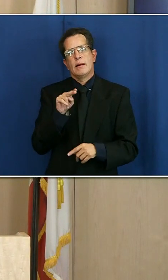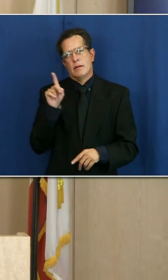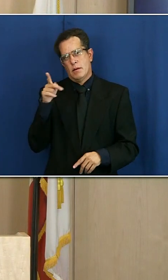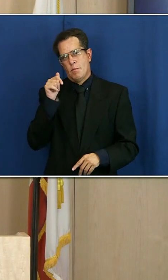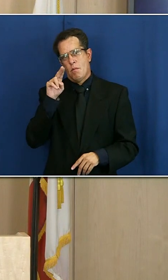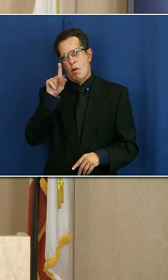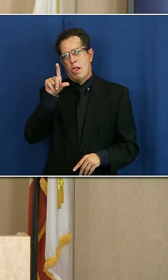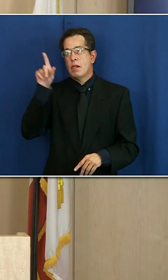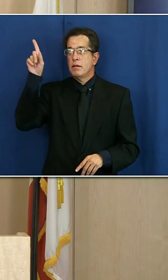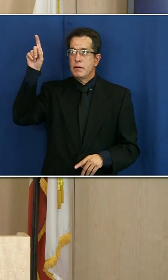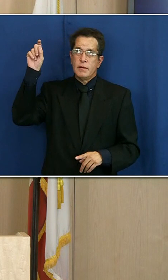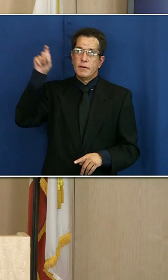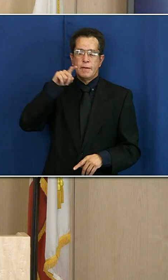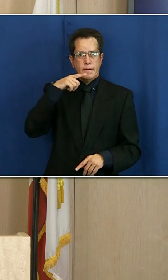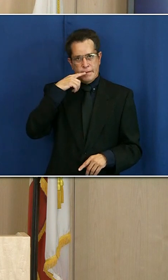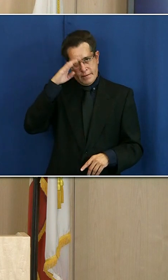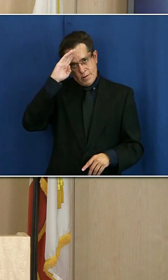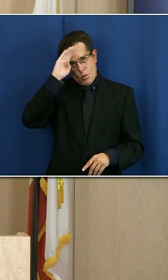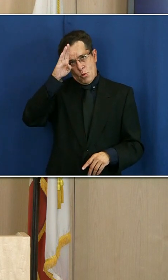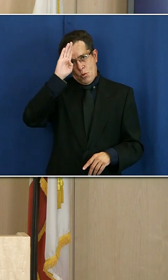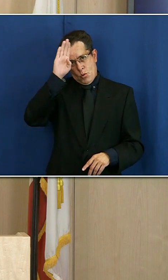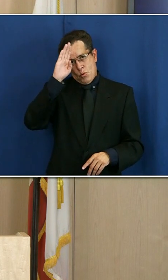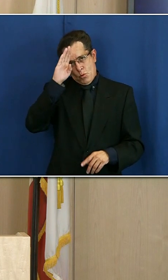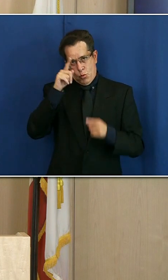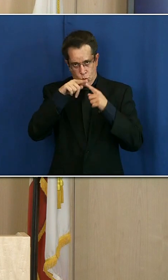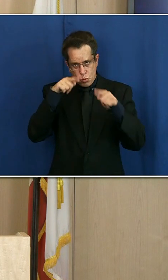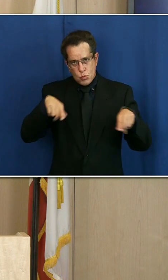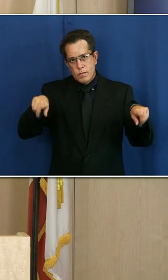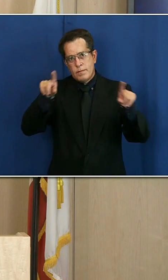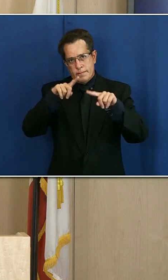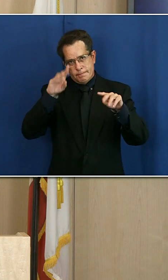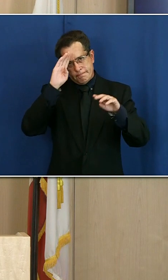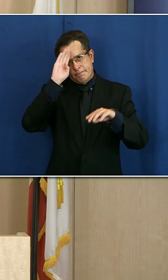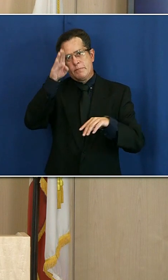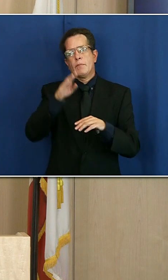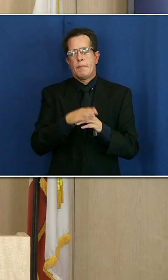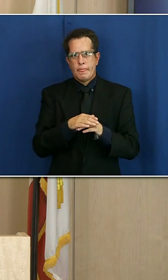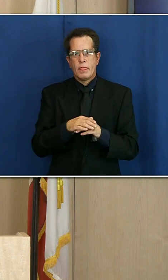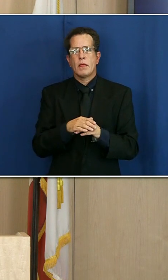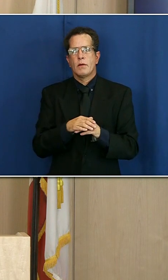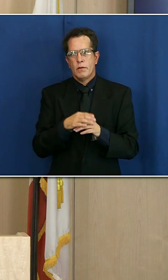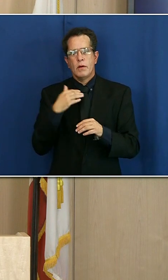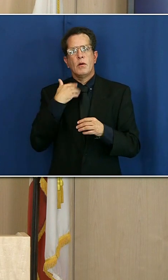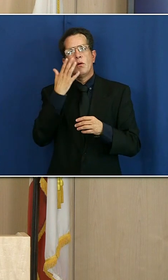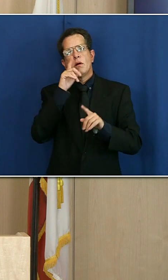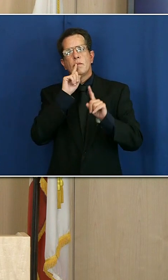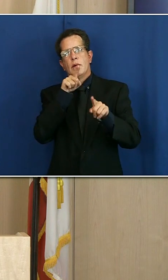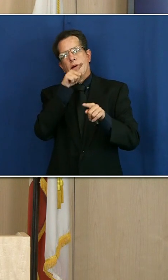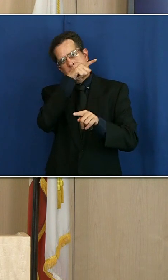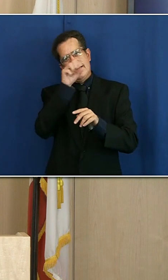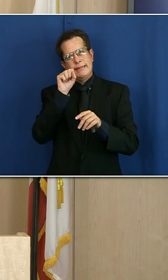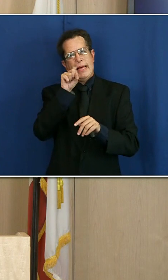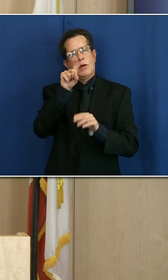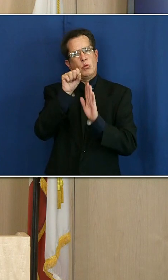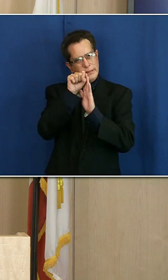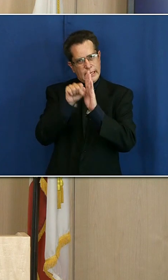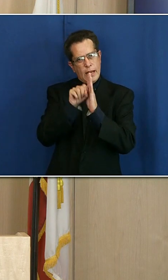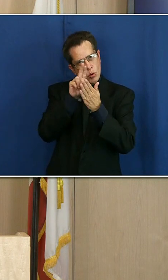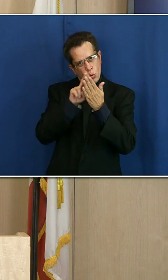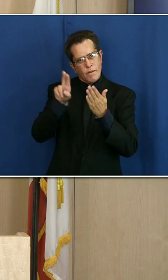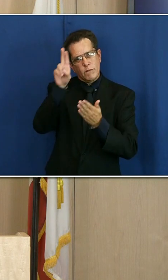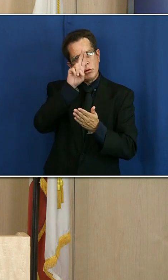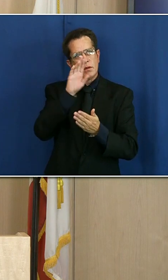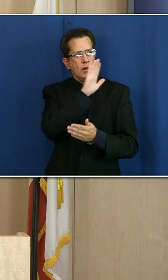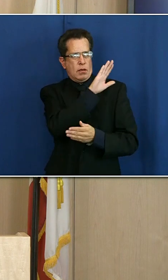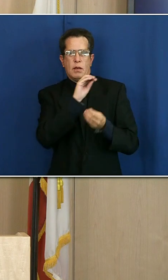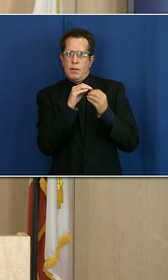Thank you. First off, I had a question about the case totals at SDSU. 1 week ago on a